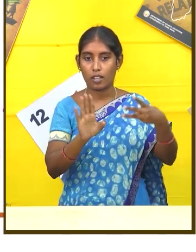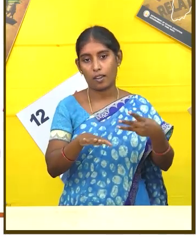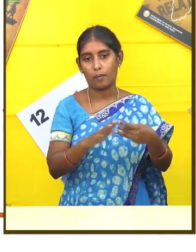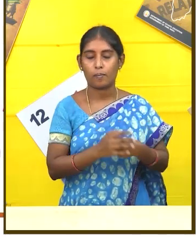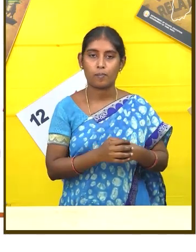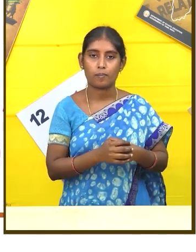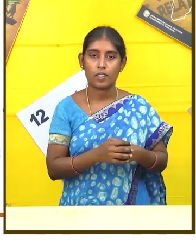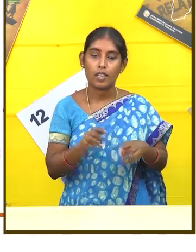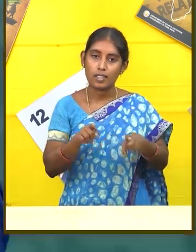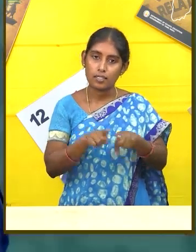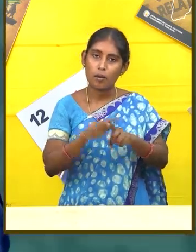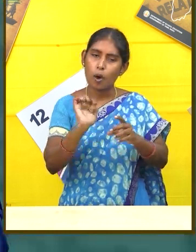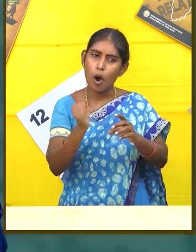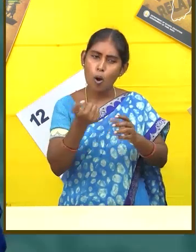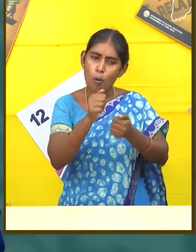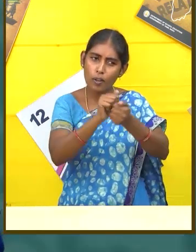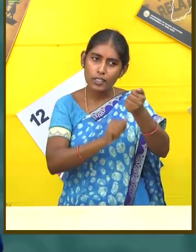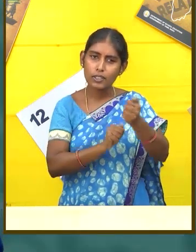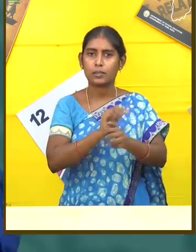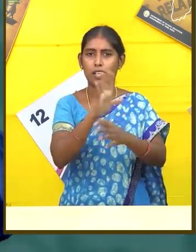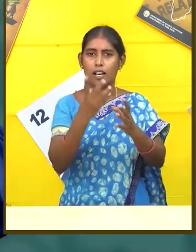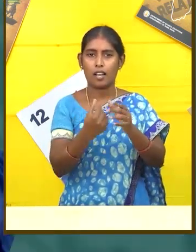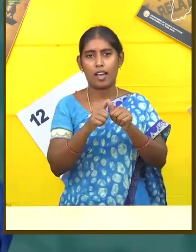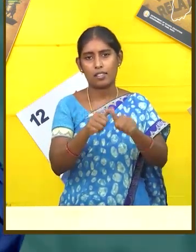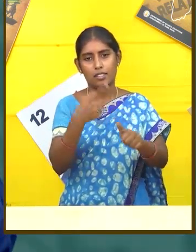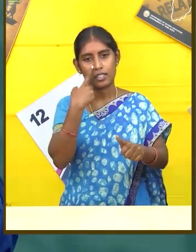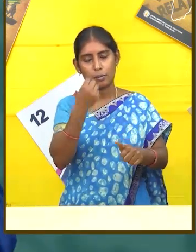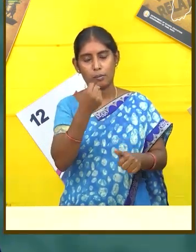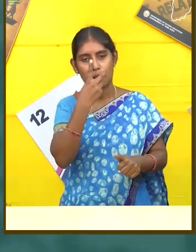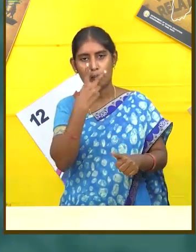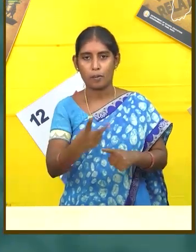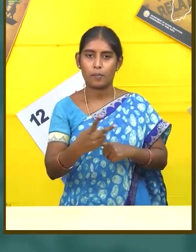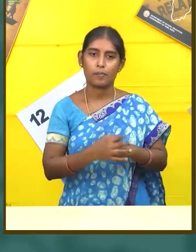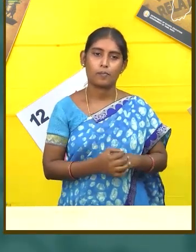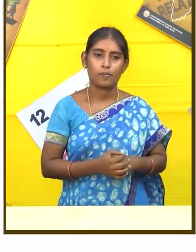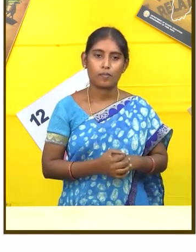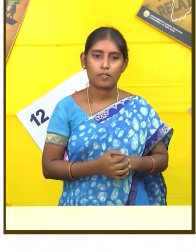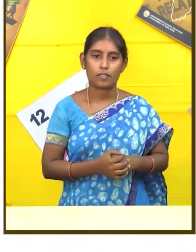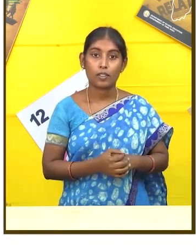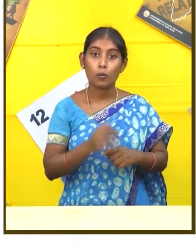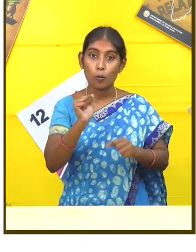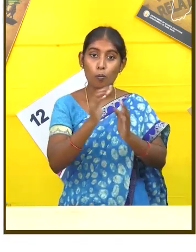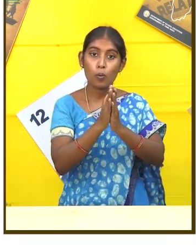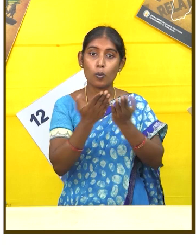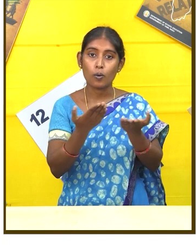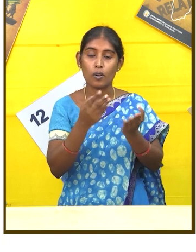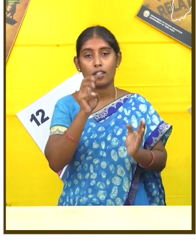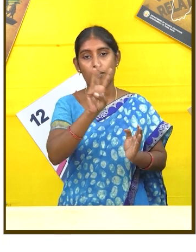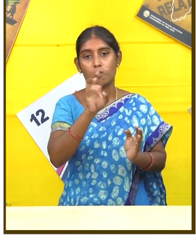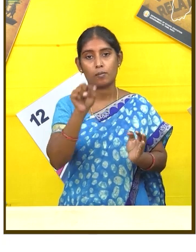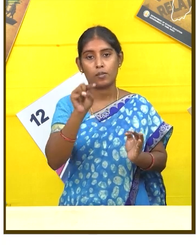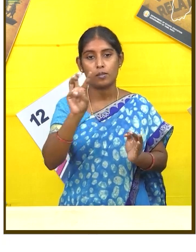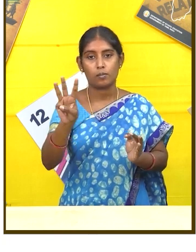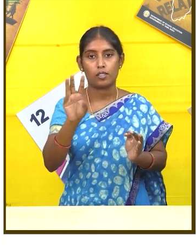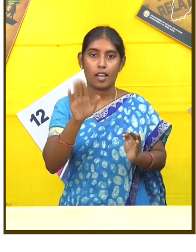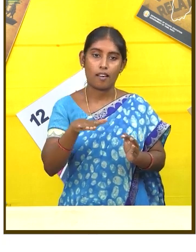unique solution. You are going to see the problem regarding unique solution only. Let's see now. The first question from the example 3.3